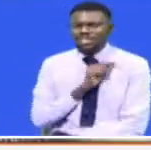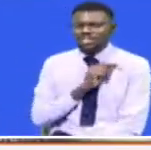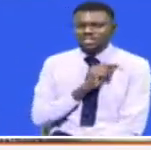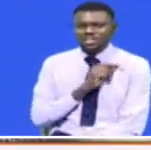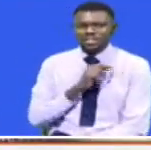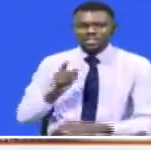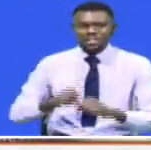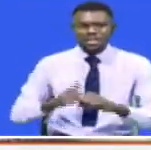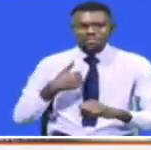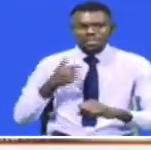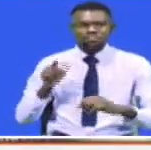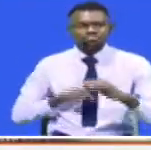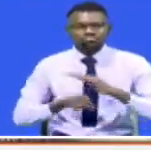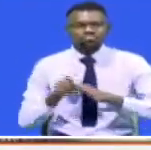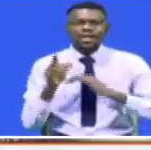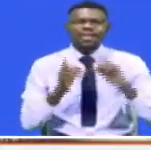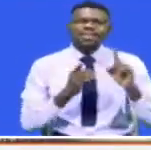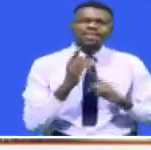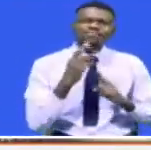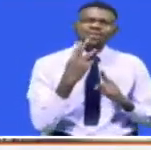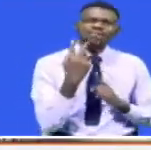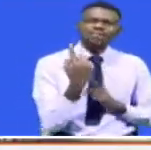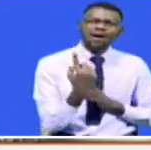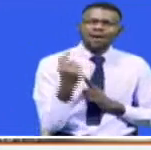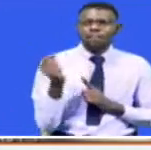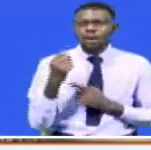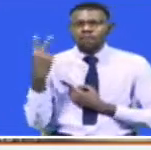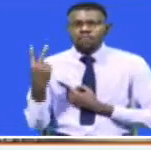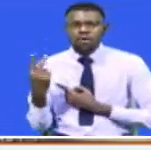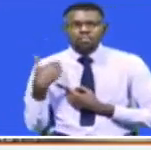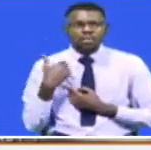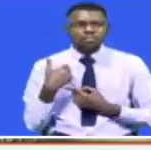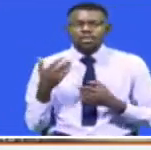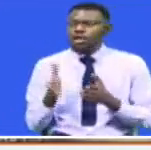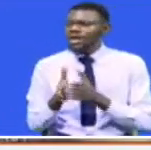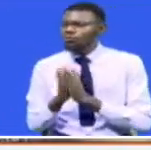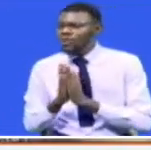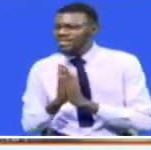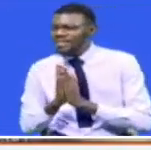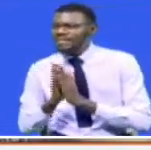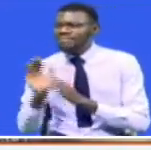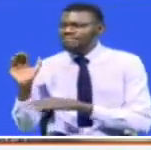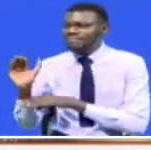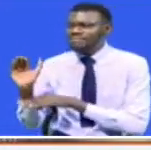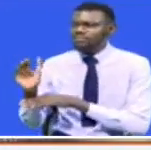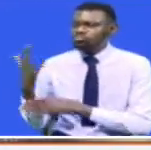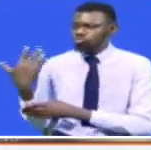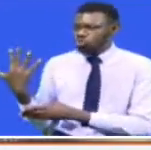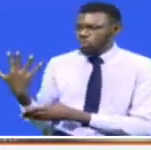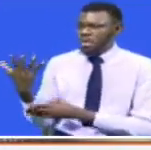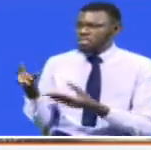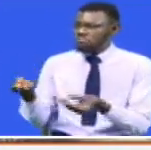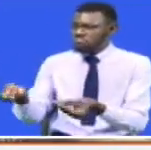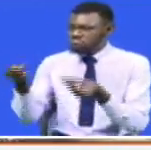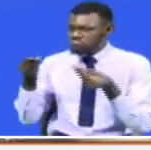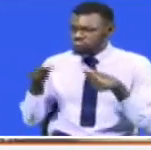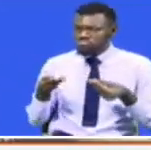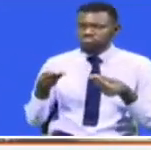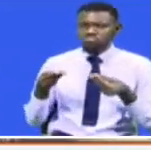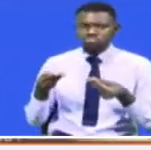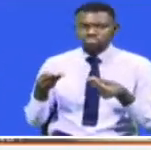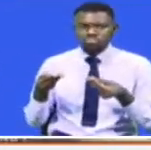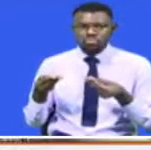I came in on 21st February. I requested for the document which had already started the process, which had provided